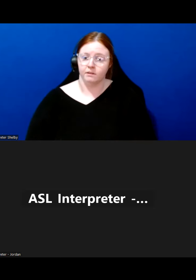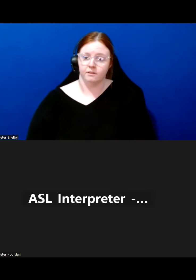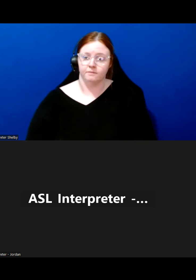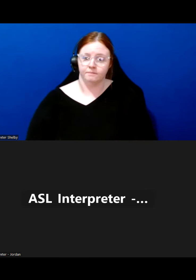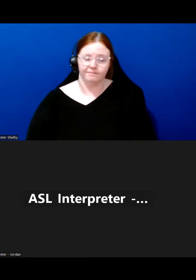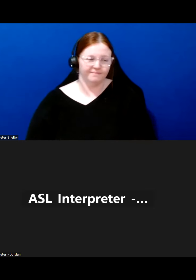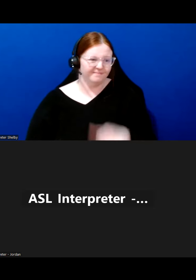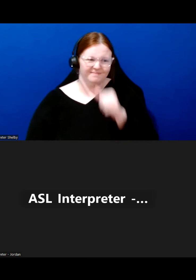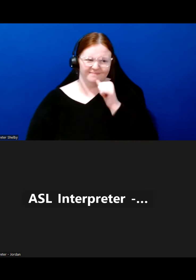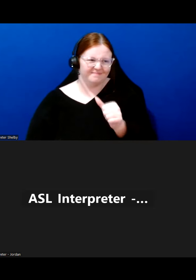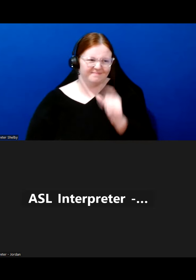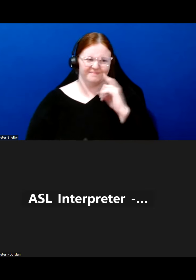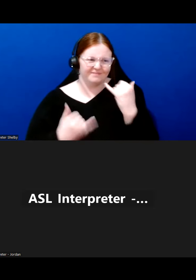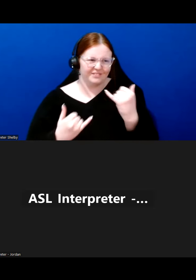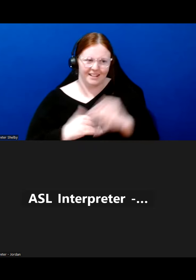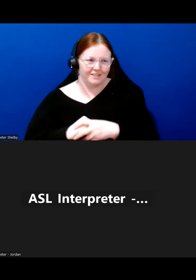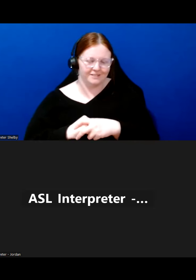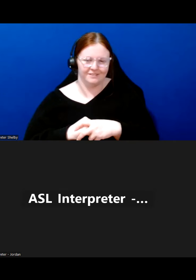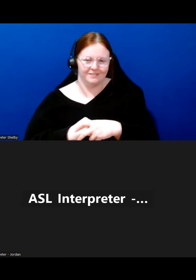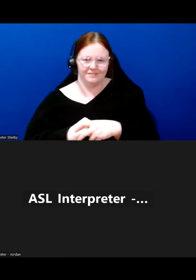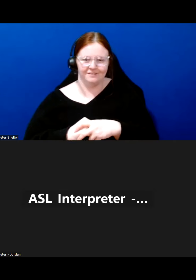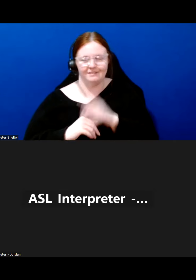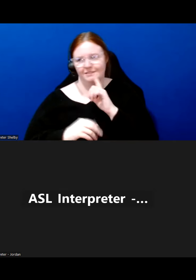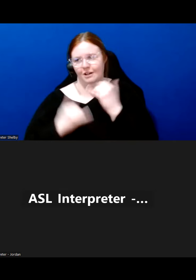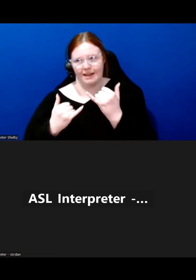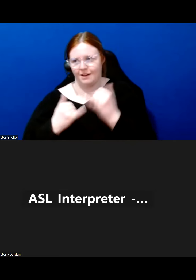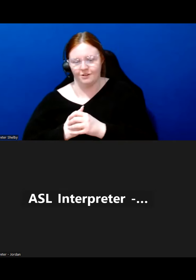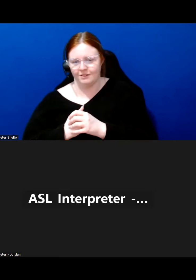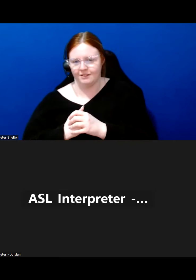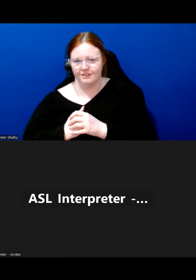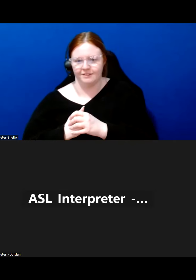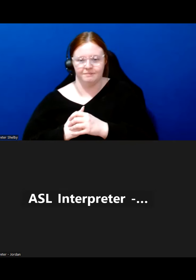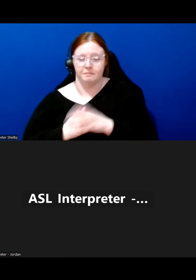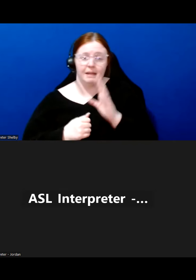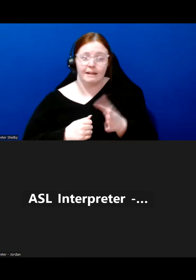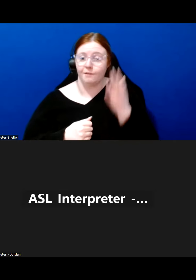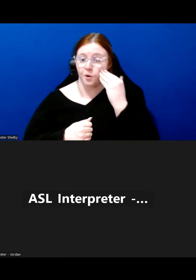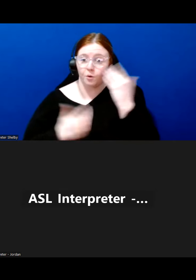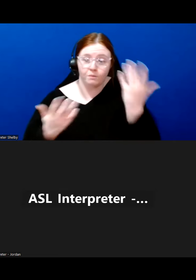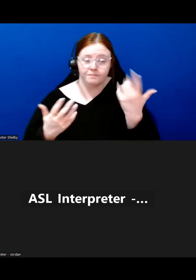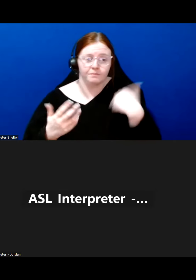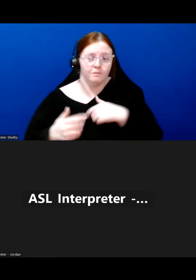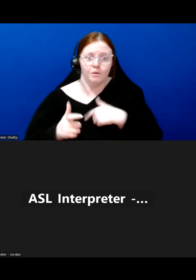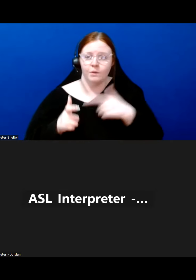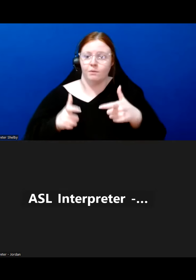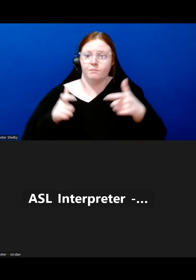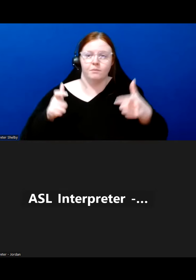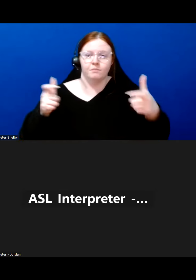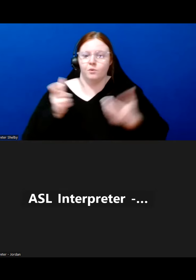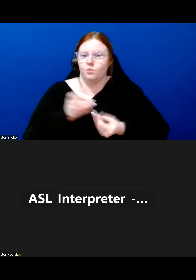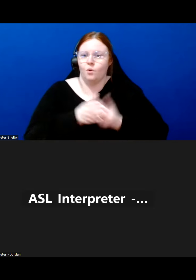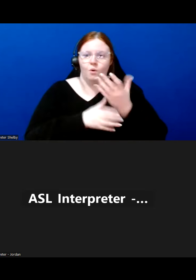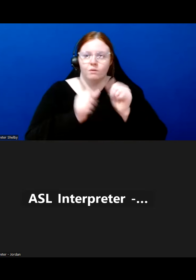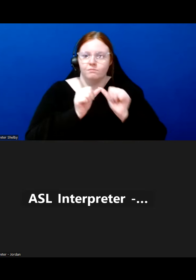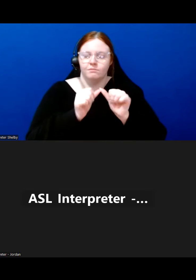We don't right now. Not at the moment. Moment, No. you never know. We're expanding all the time. We're really